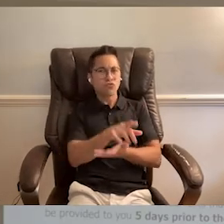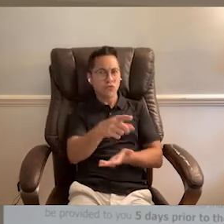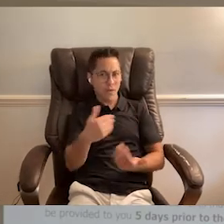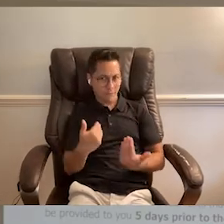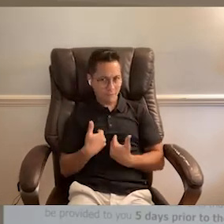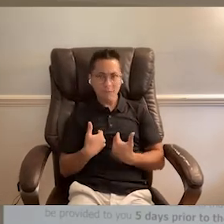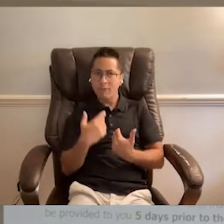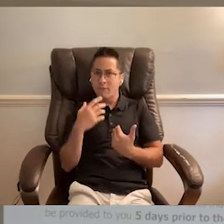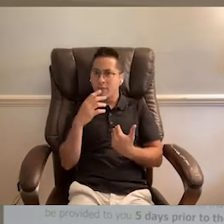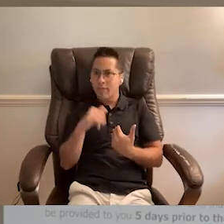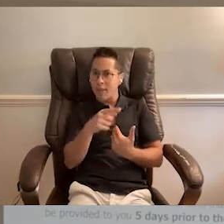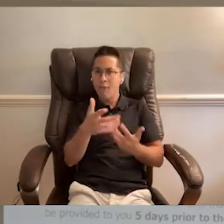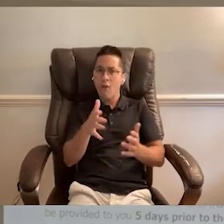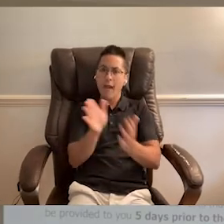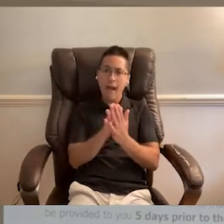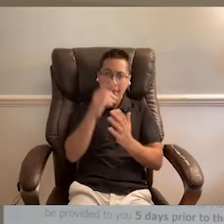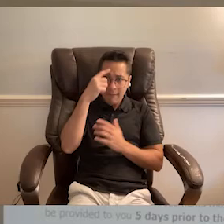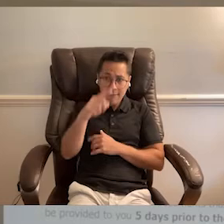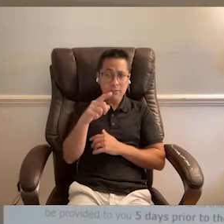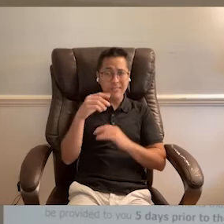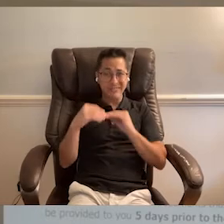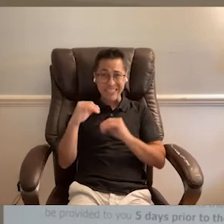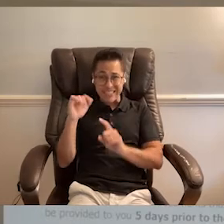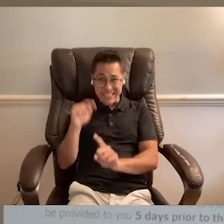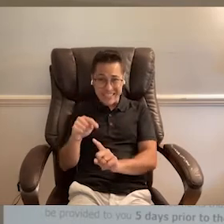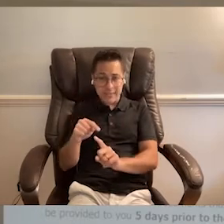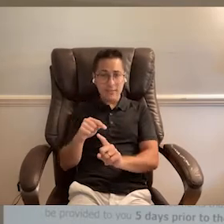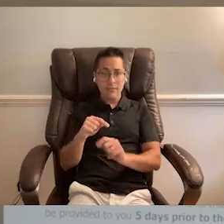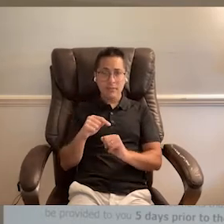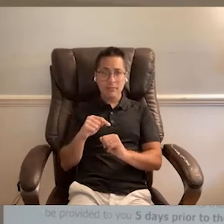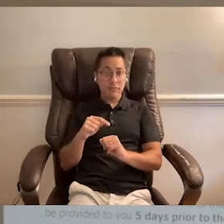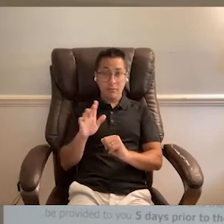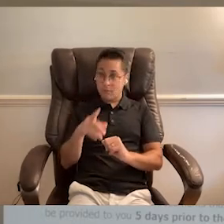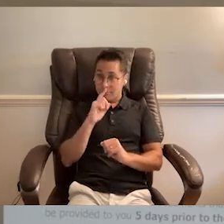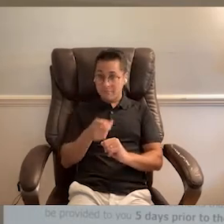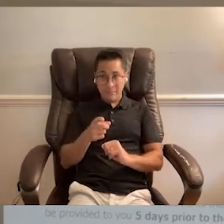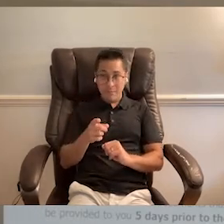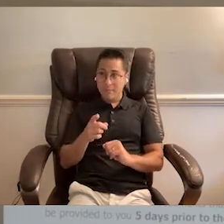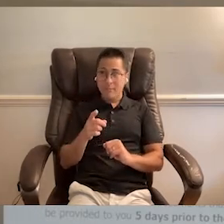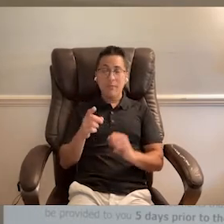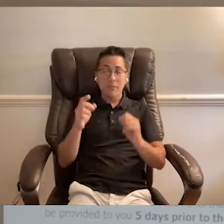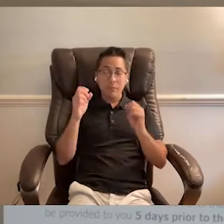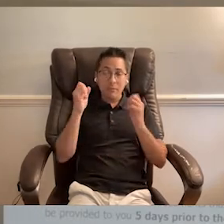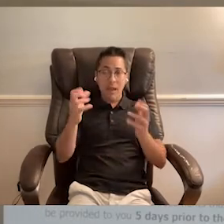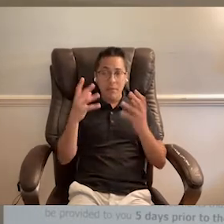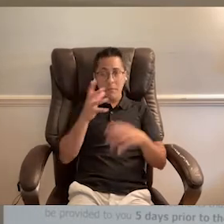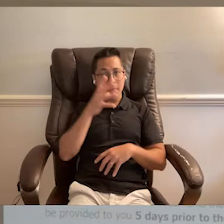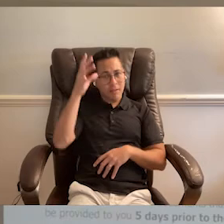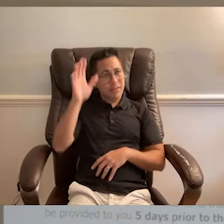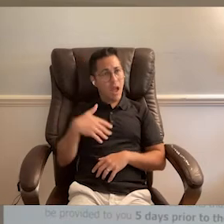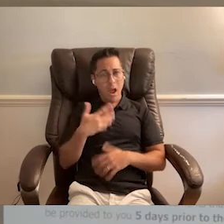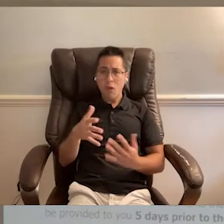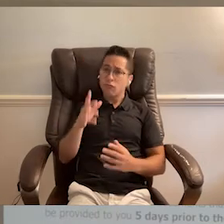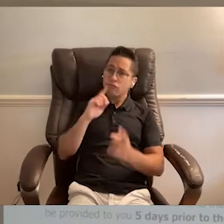asked for them to fix this? And I can't tell you how many parents say, I talked to the teacher, I talked